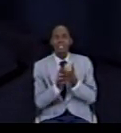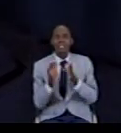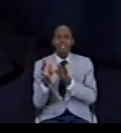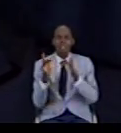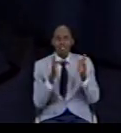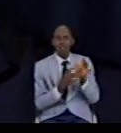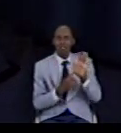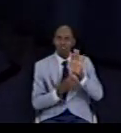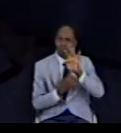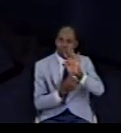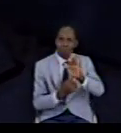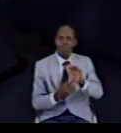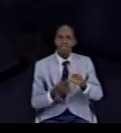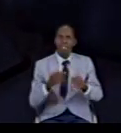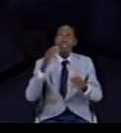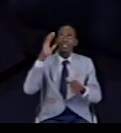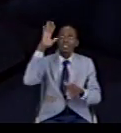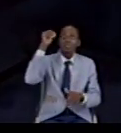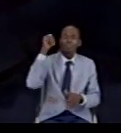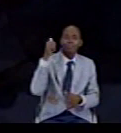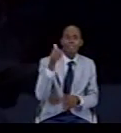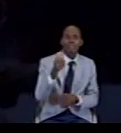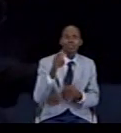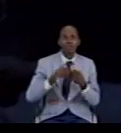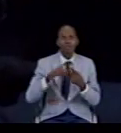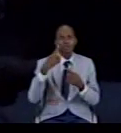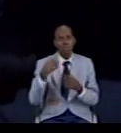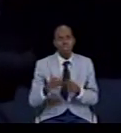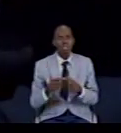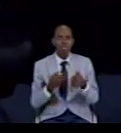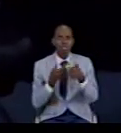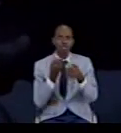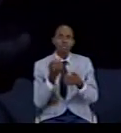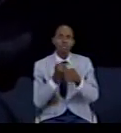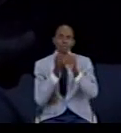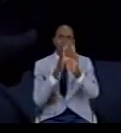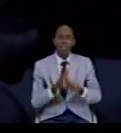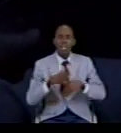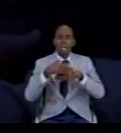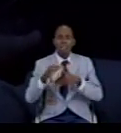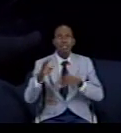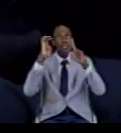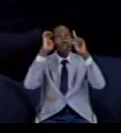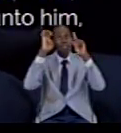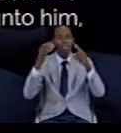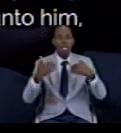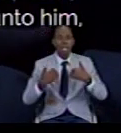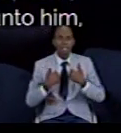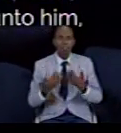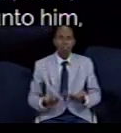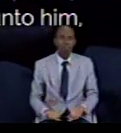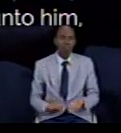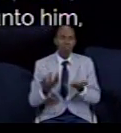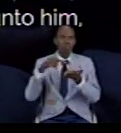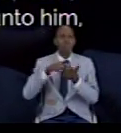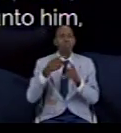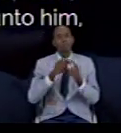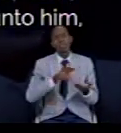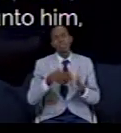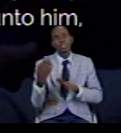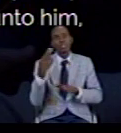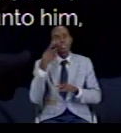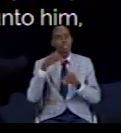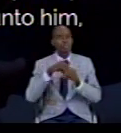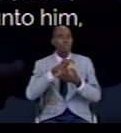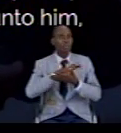showed himself to his disciples after he had risen from the dead. In verse 15,